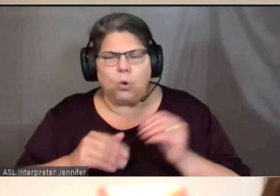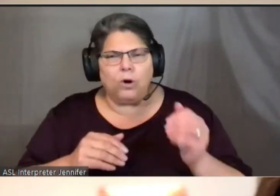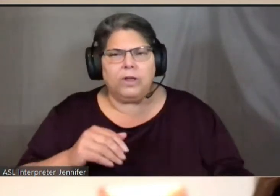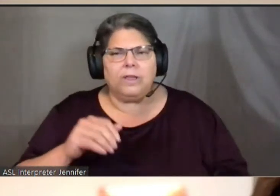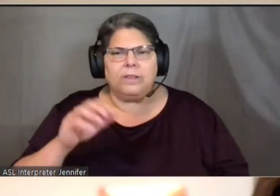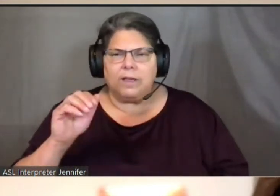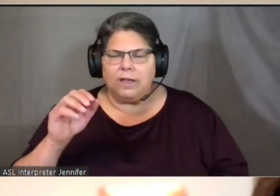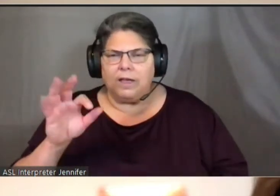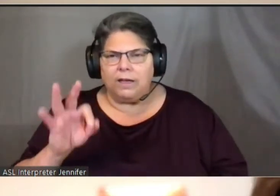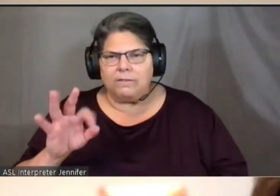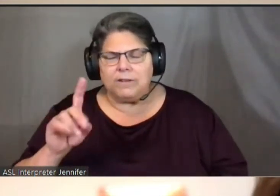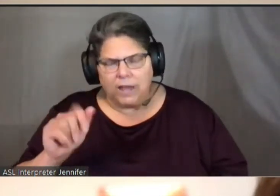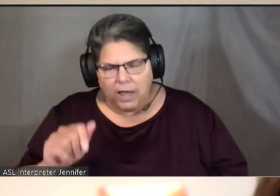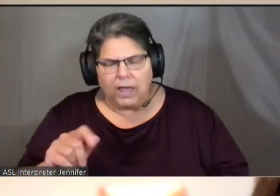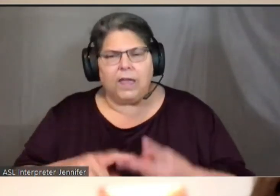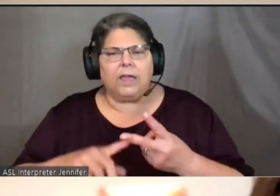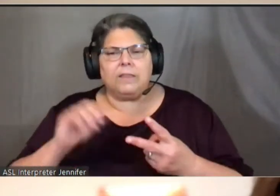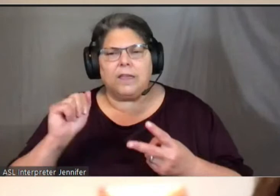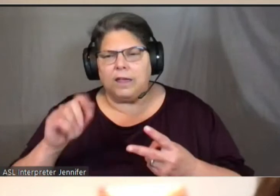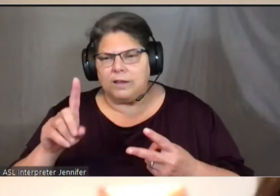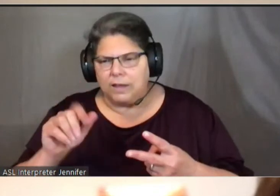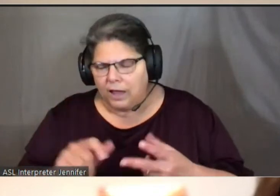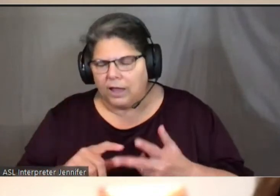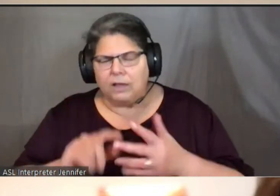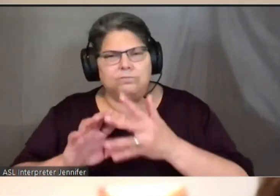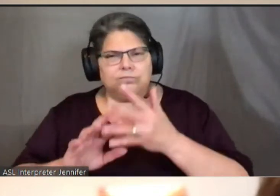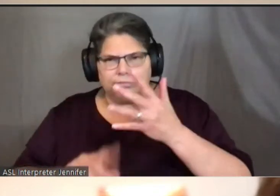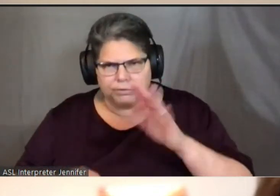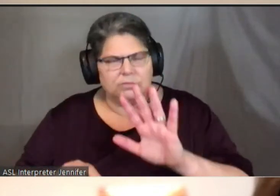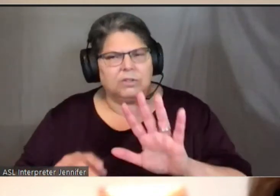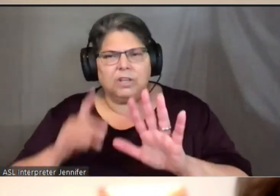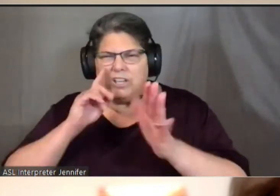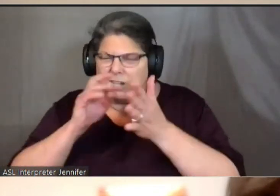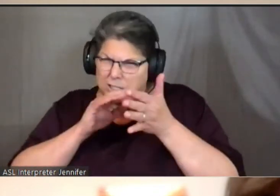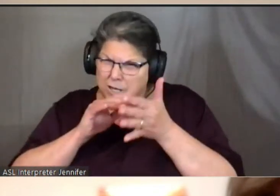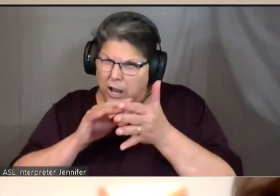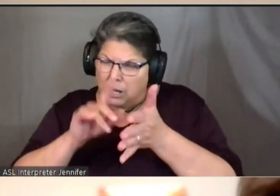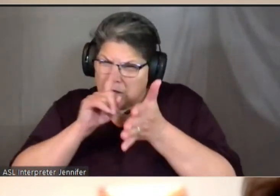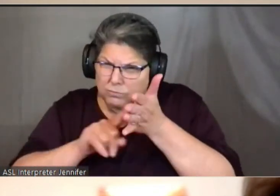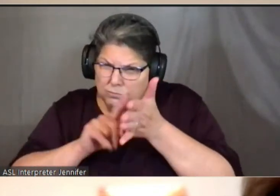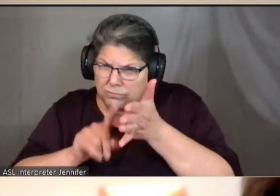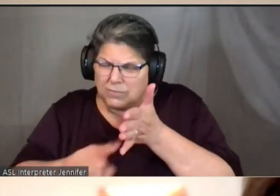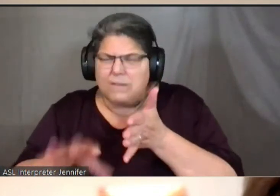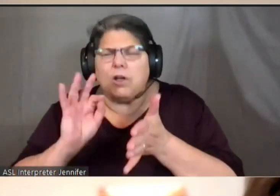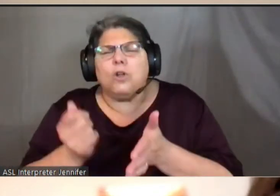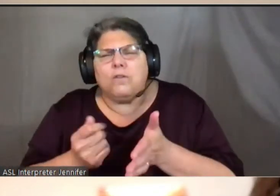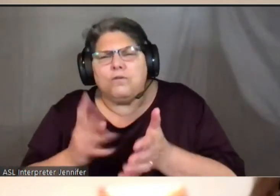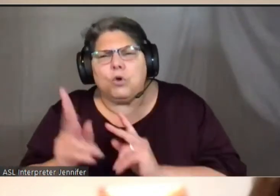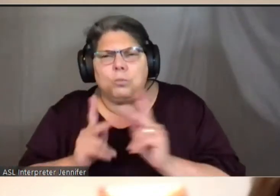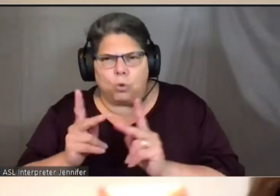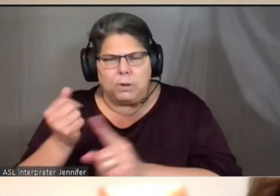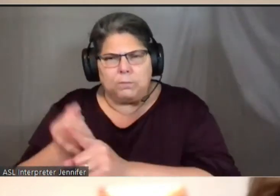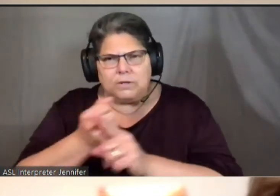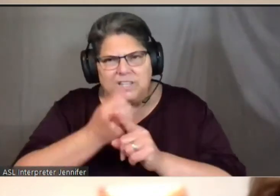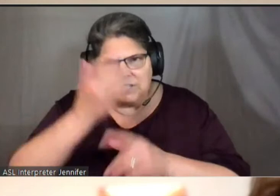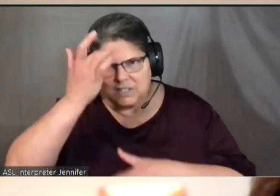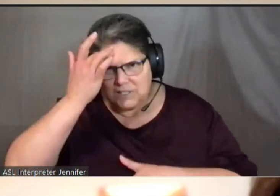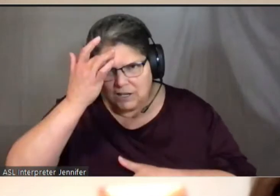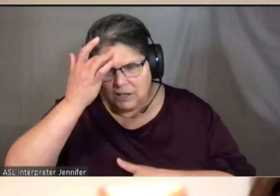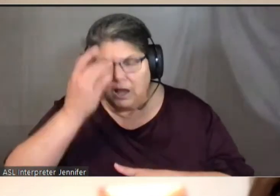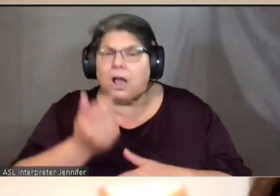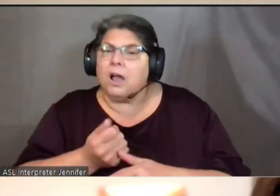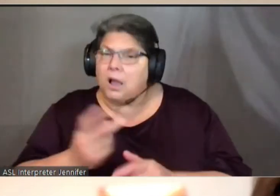ACIP, and Western State Scientific Group studied this thoroughly and found a few more cases, including a couple more